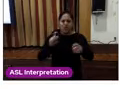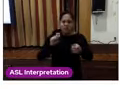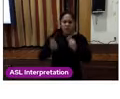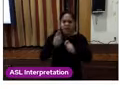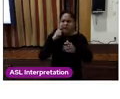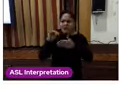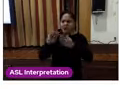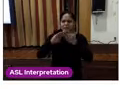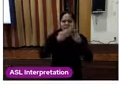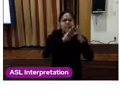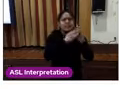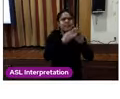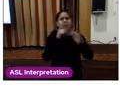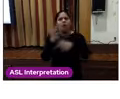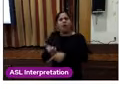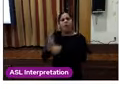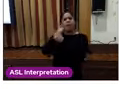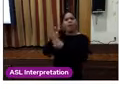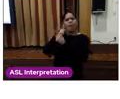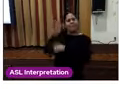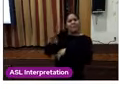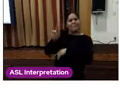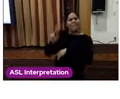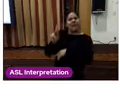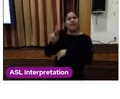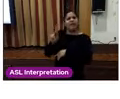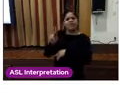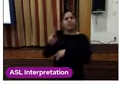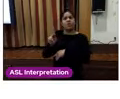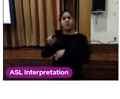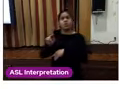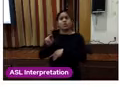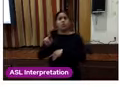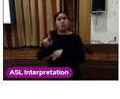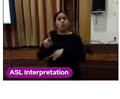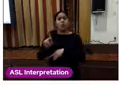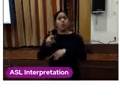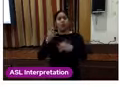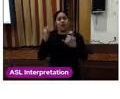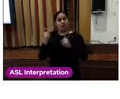some of these lenders to issue basically a debt jubilee, a